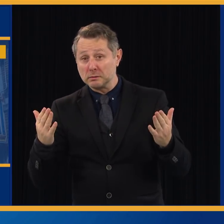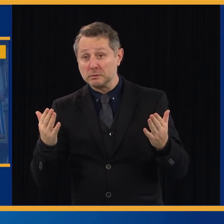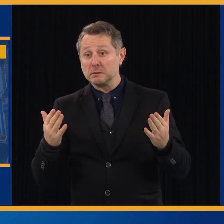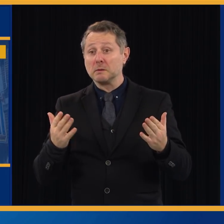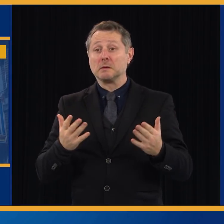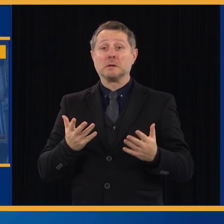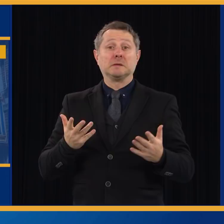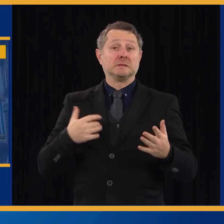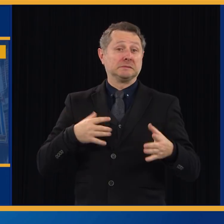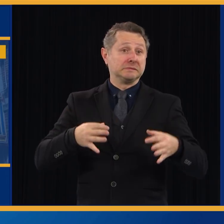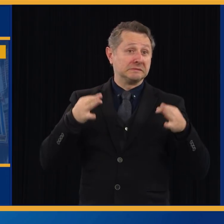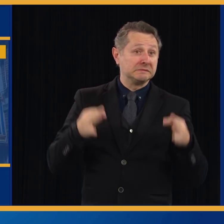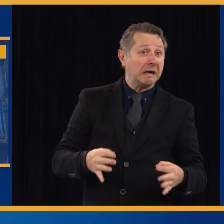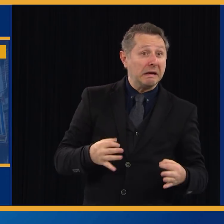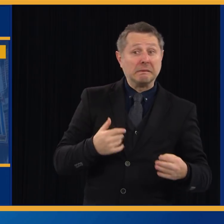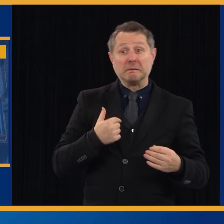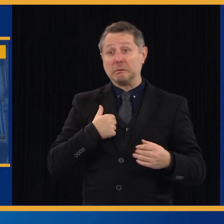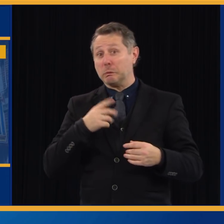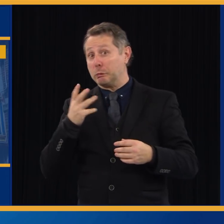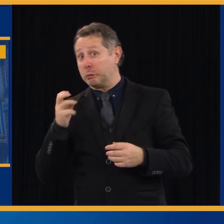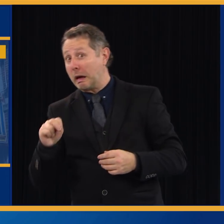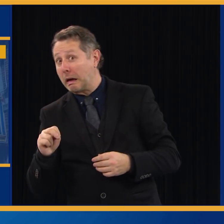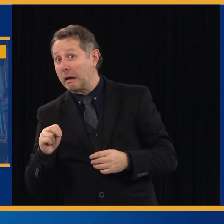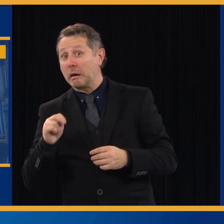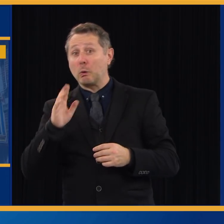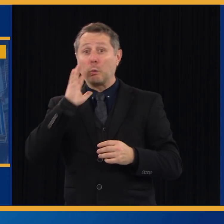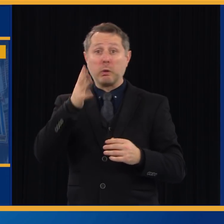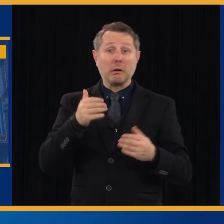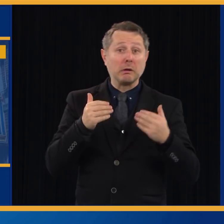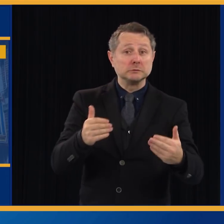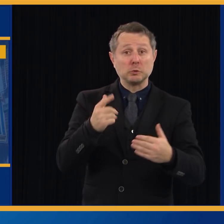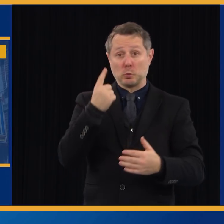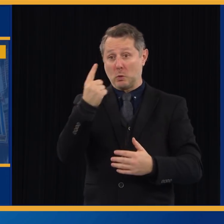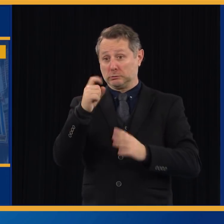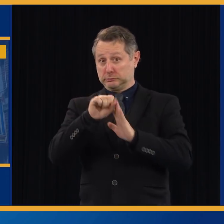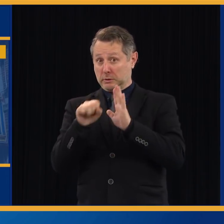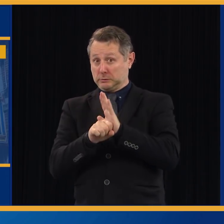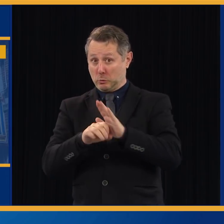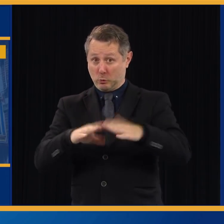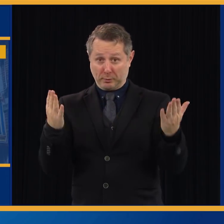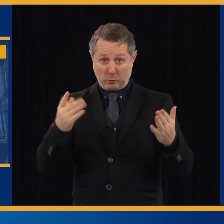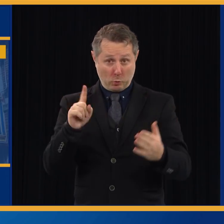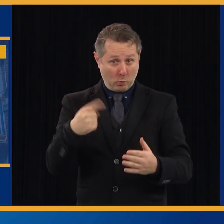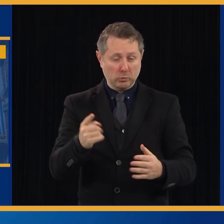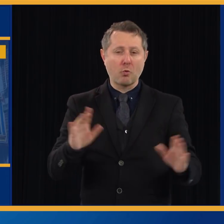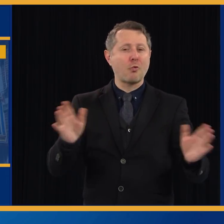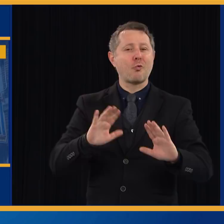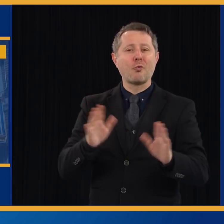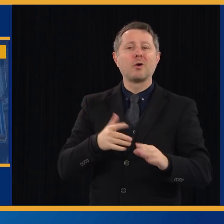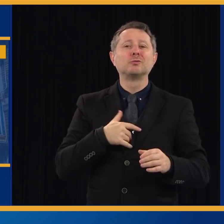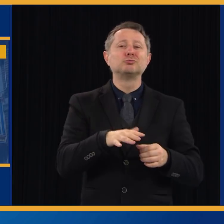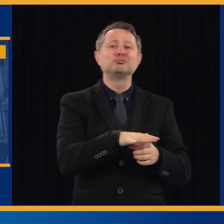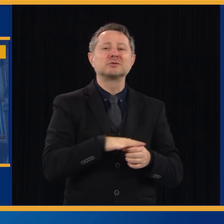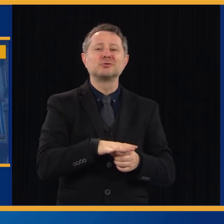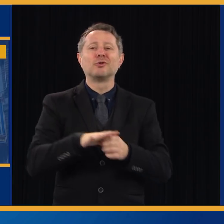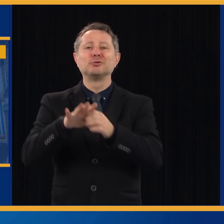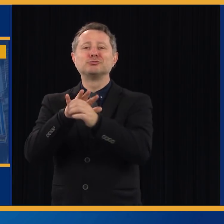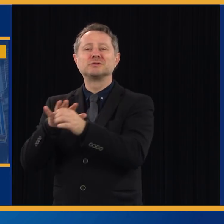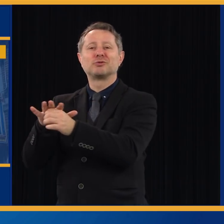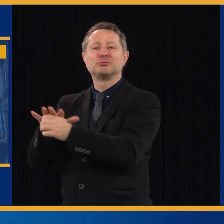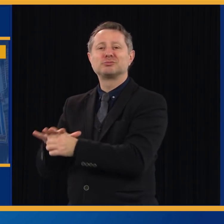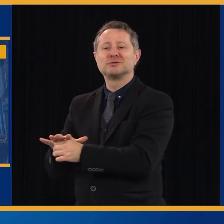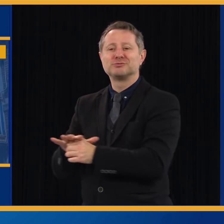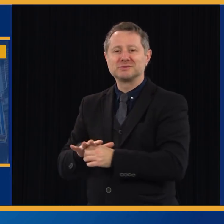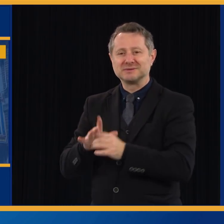regional basis, based on that region's facts and circumstances about the